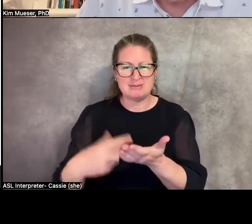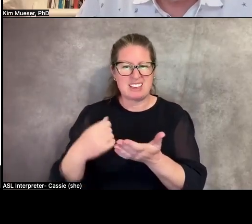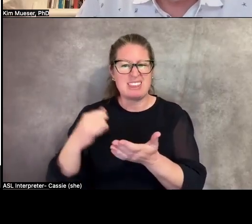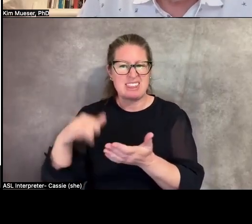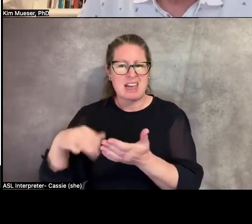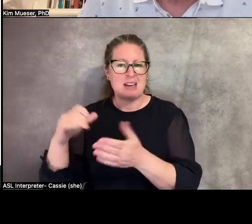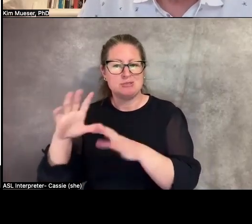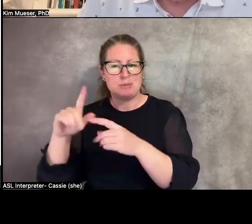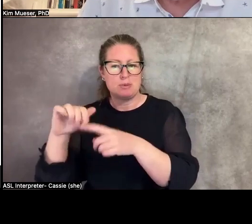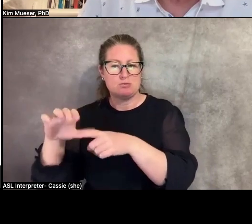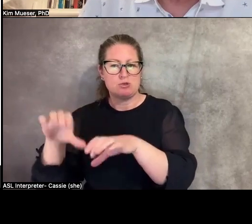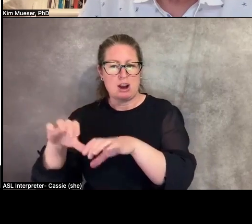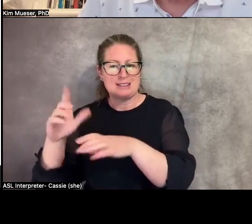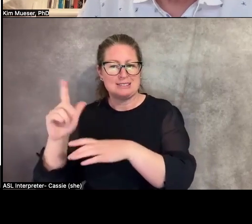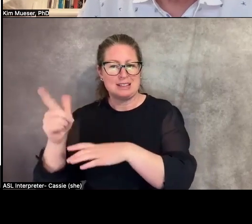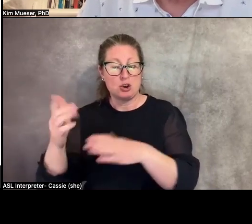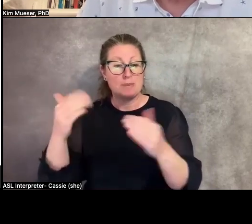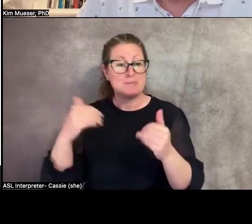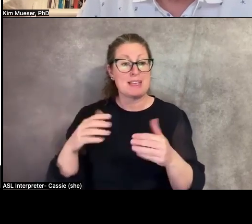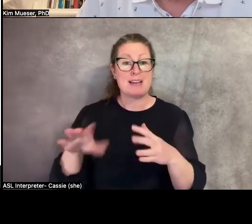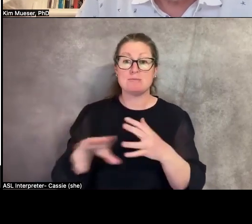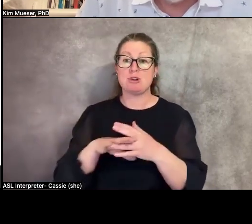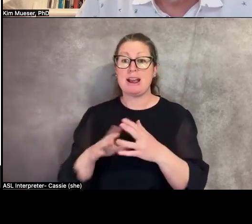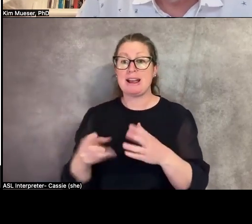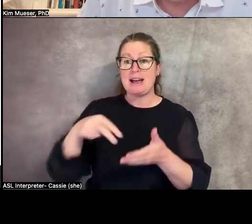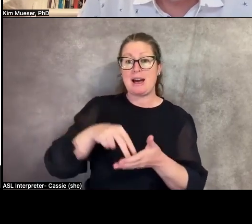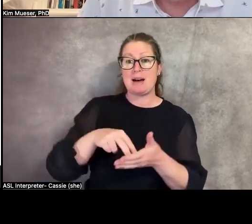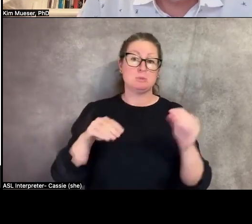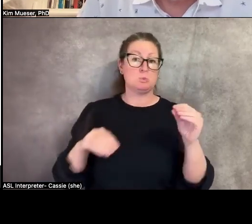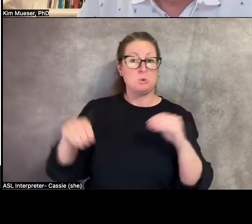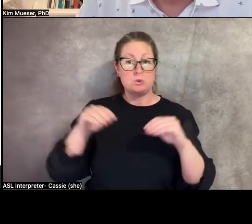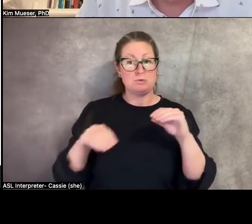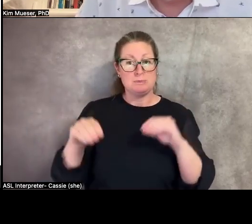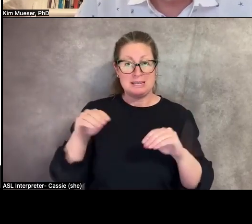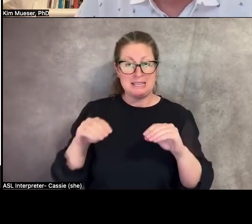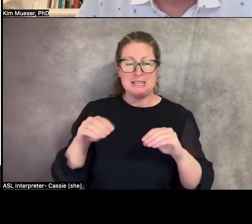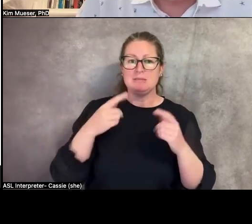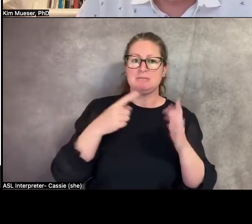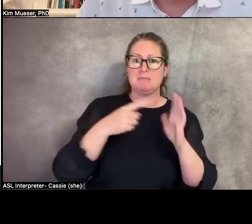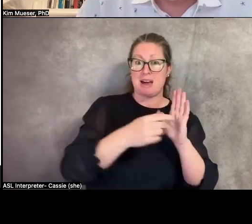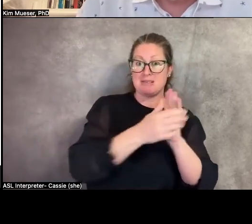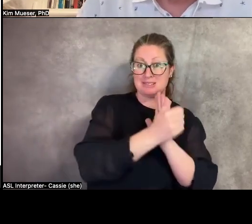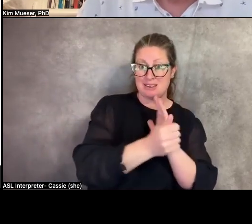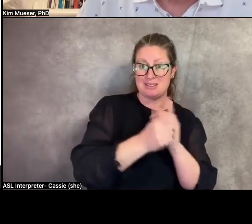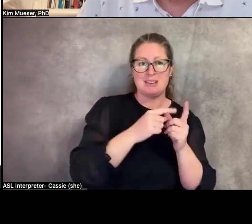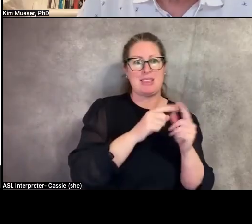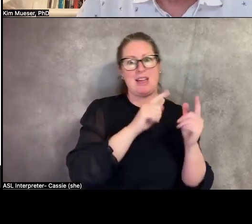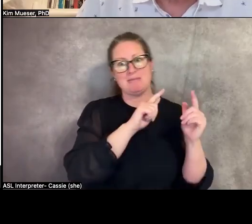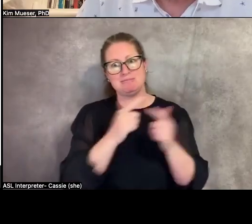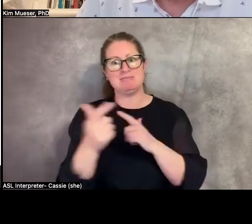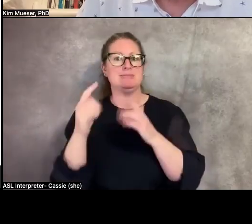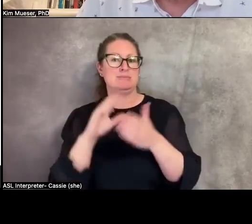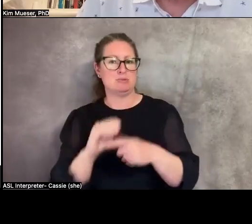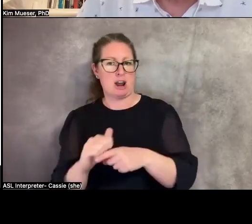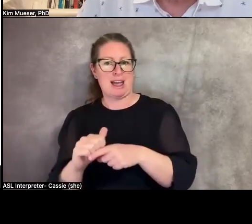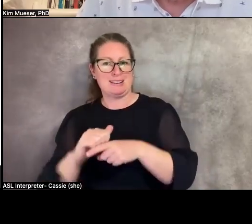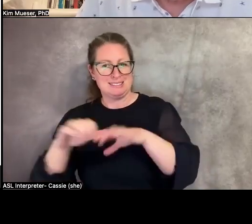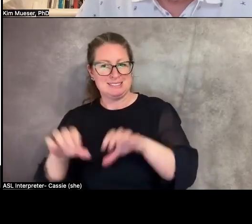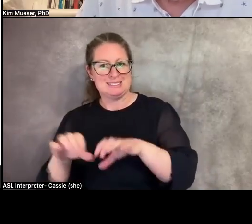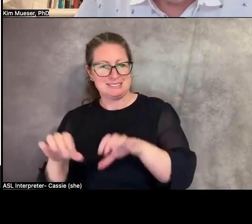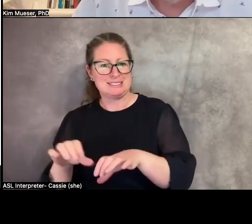I've mentioned the movement break. Skills are modeled and then actively practiced, as in typical skills training